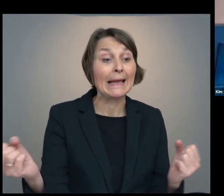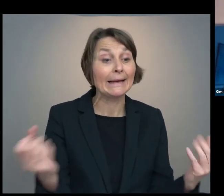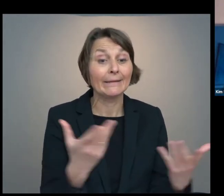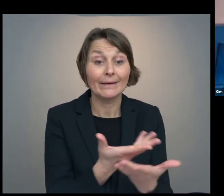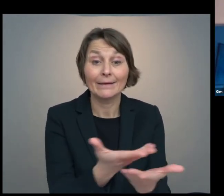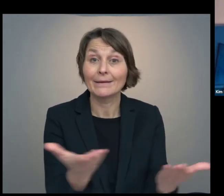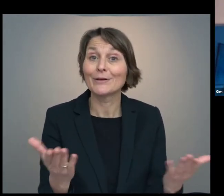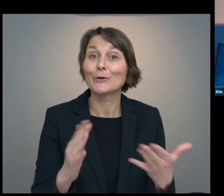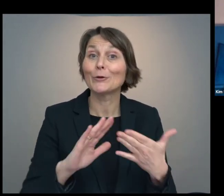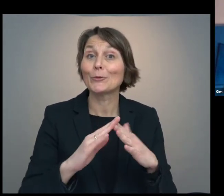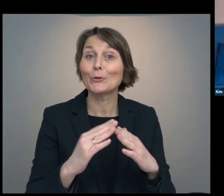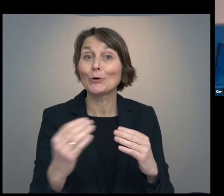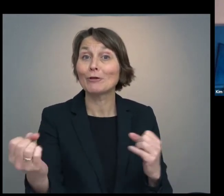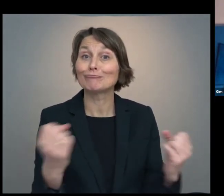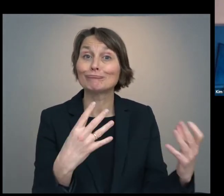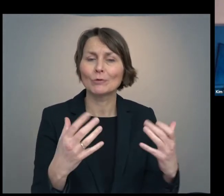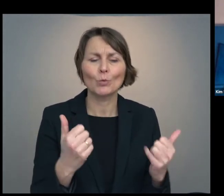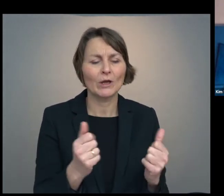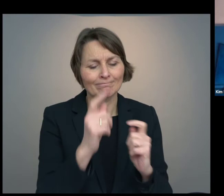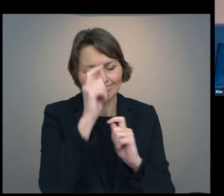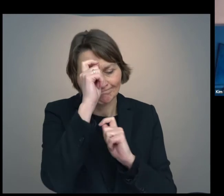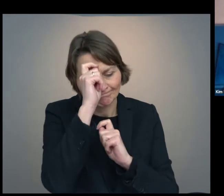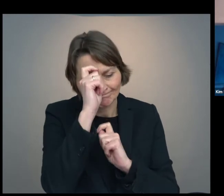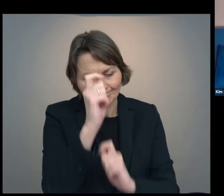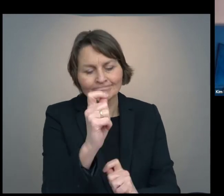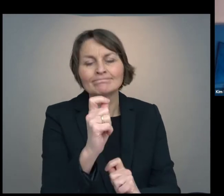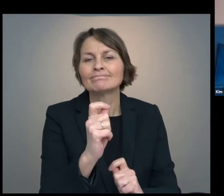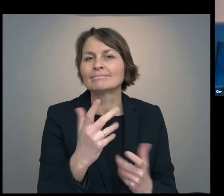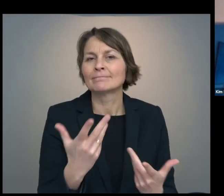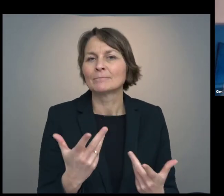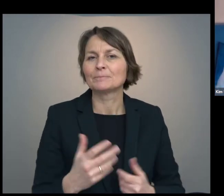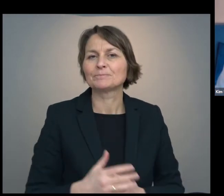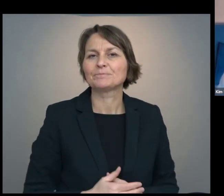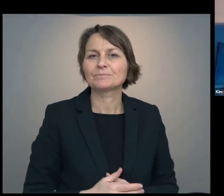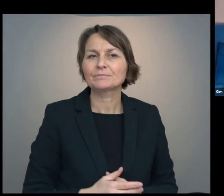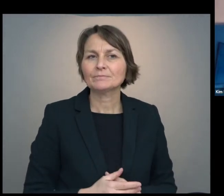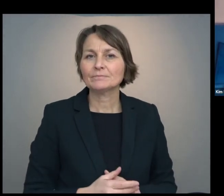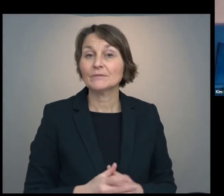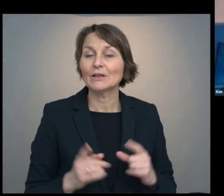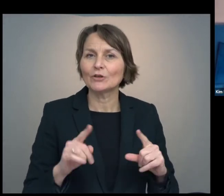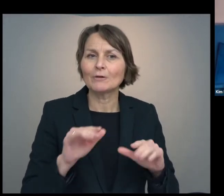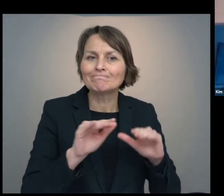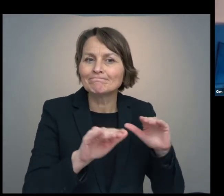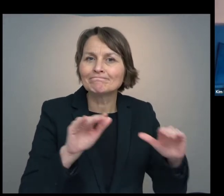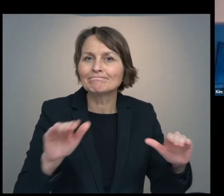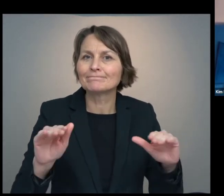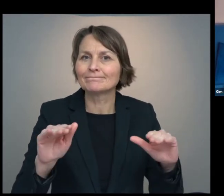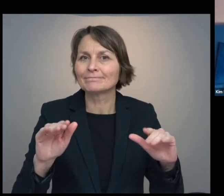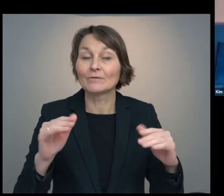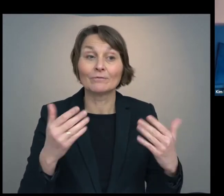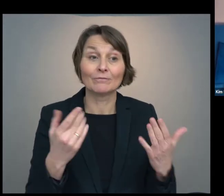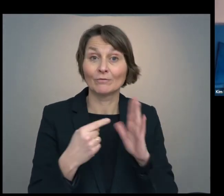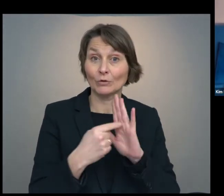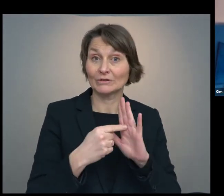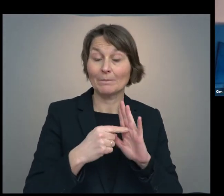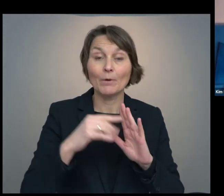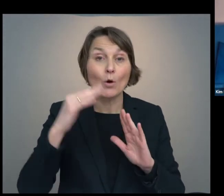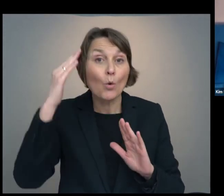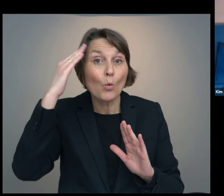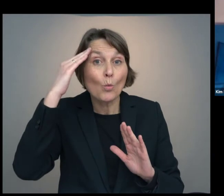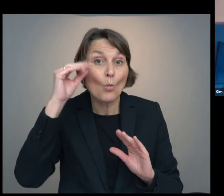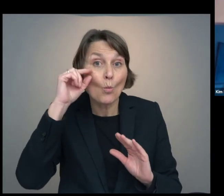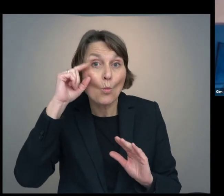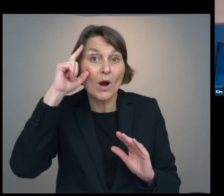the importance of the community, and we're doing a lot around bringing a lot of internal awareness